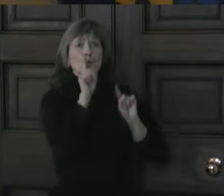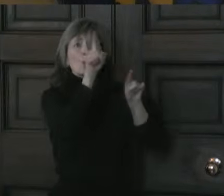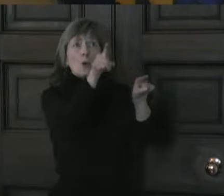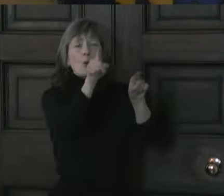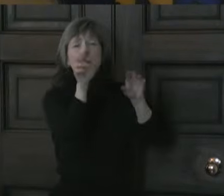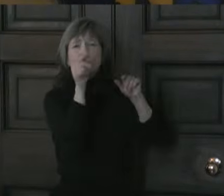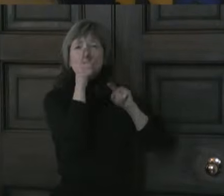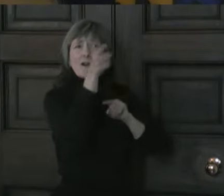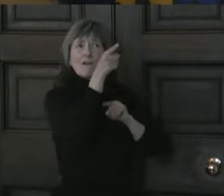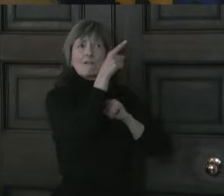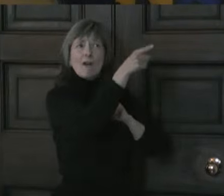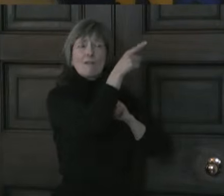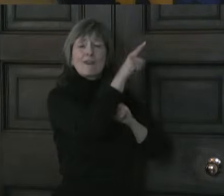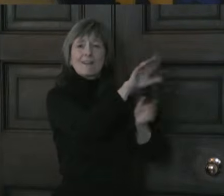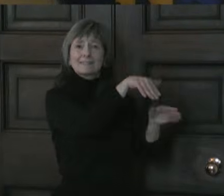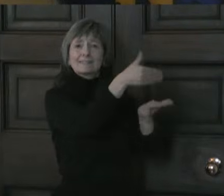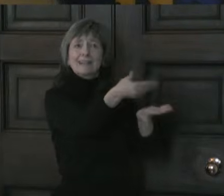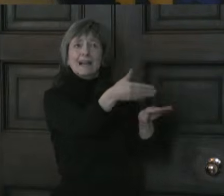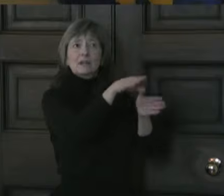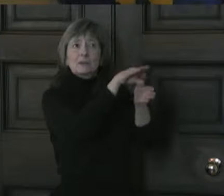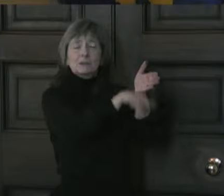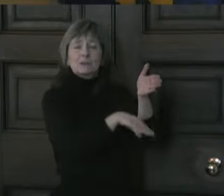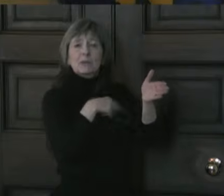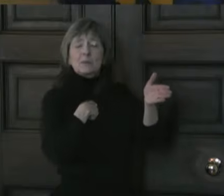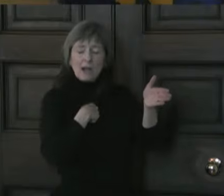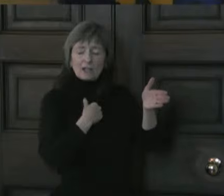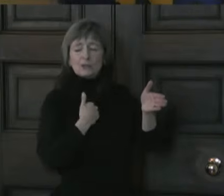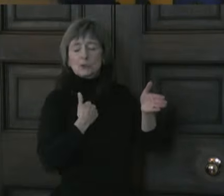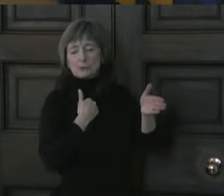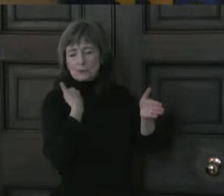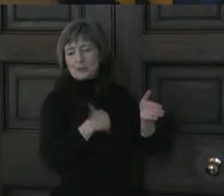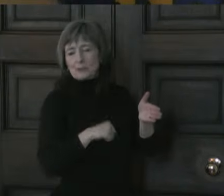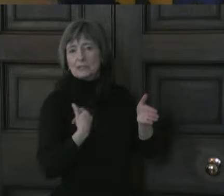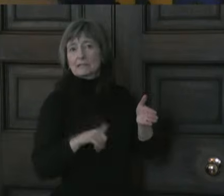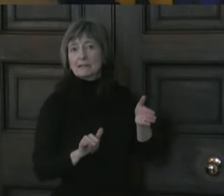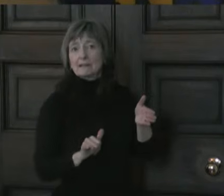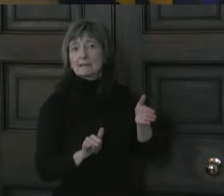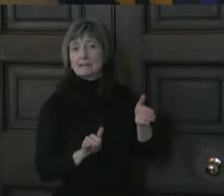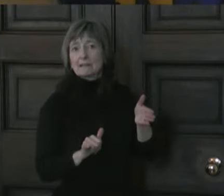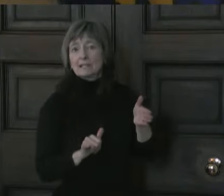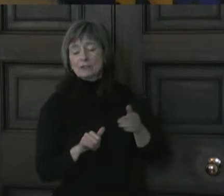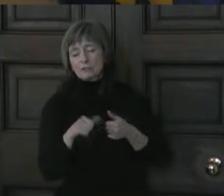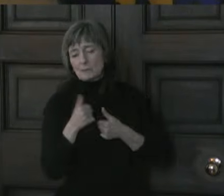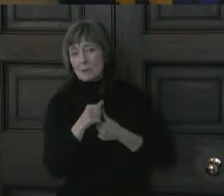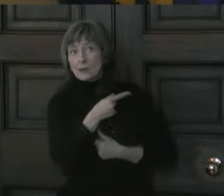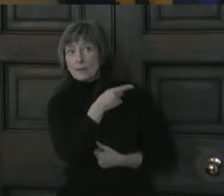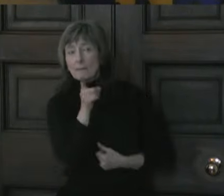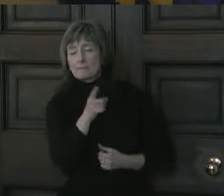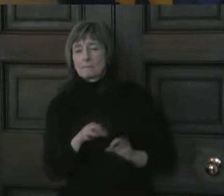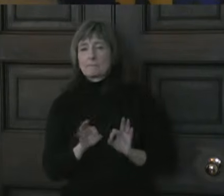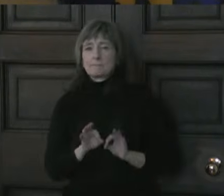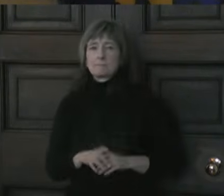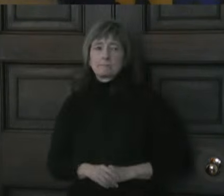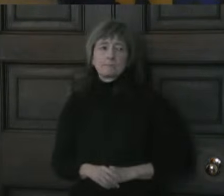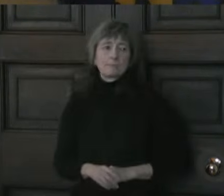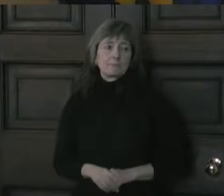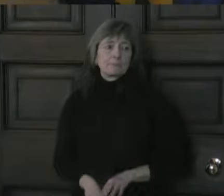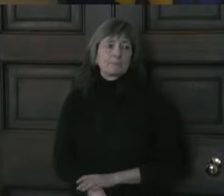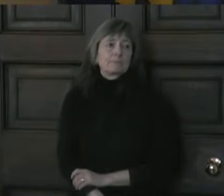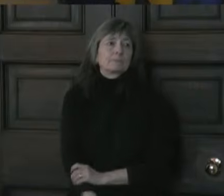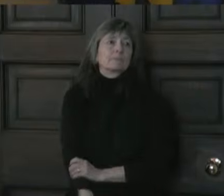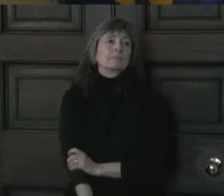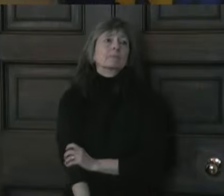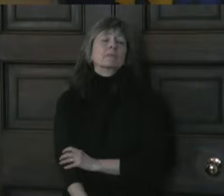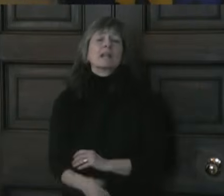rest in our minds and in our hearts. Remembering them is so important. And